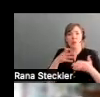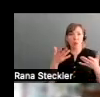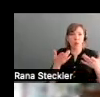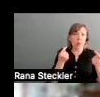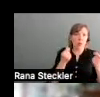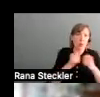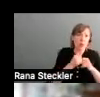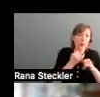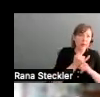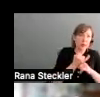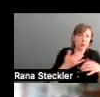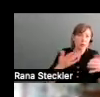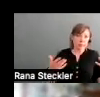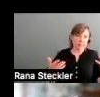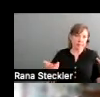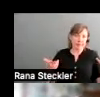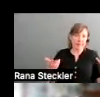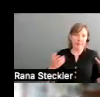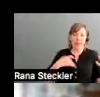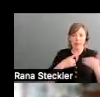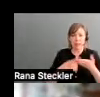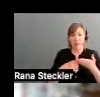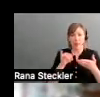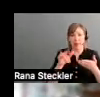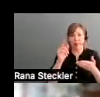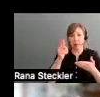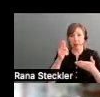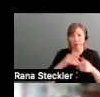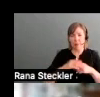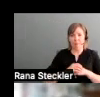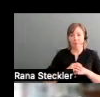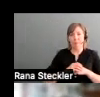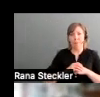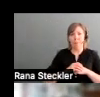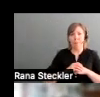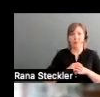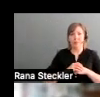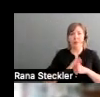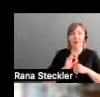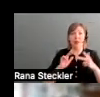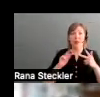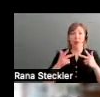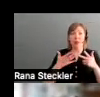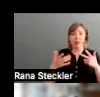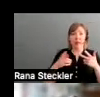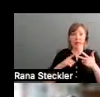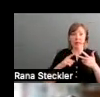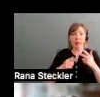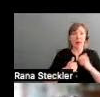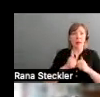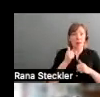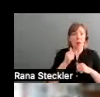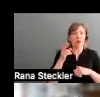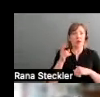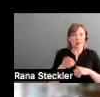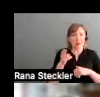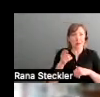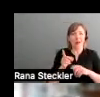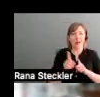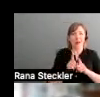the institutions? We can talk about that later. The third thing, which most historians